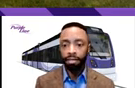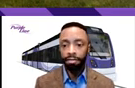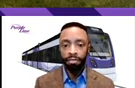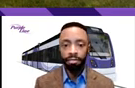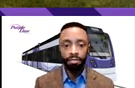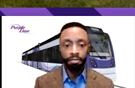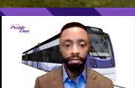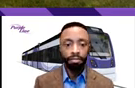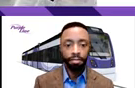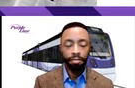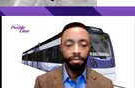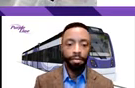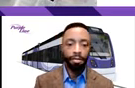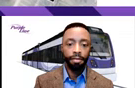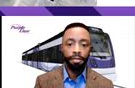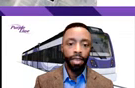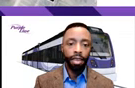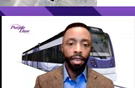Next slide.